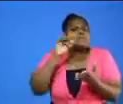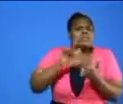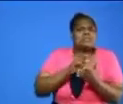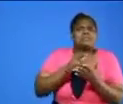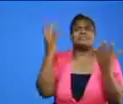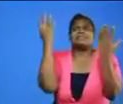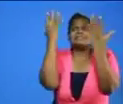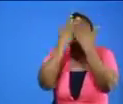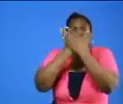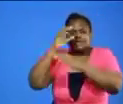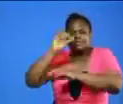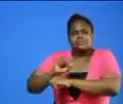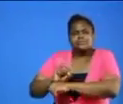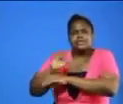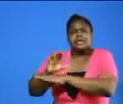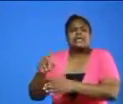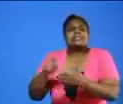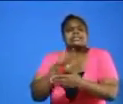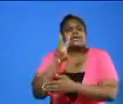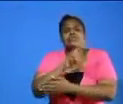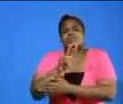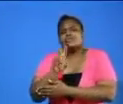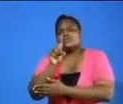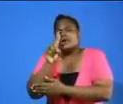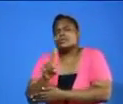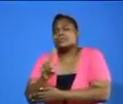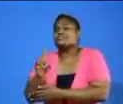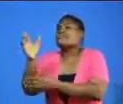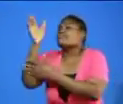Calvary, Psalm 22, verse 1,